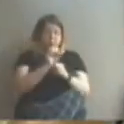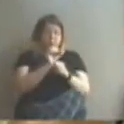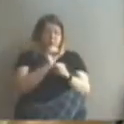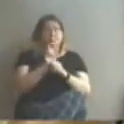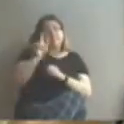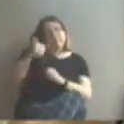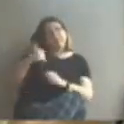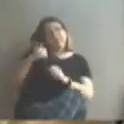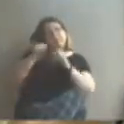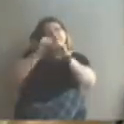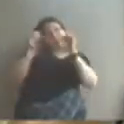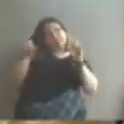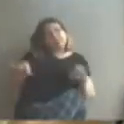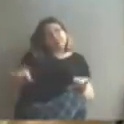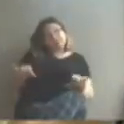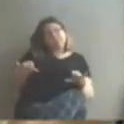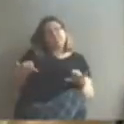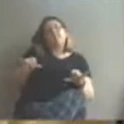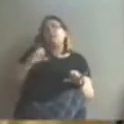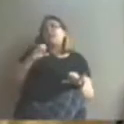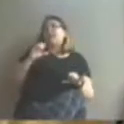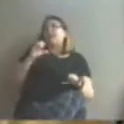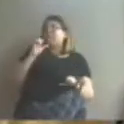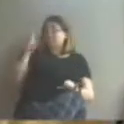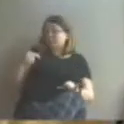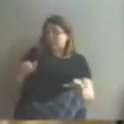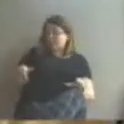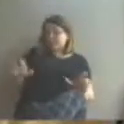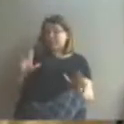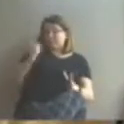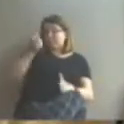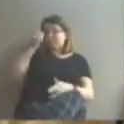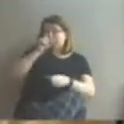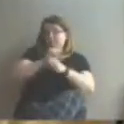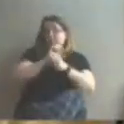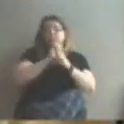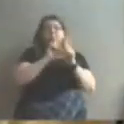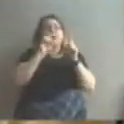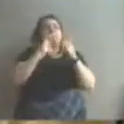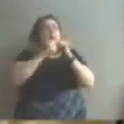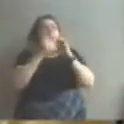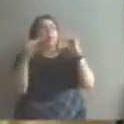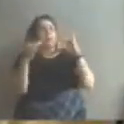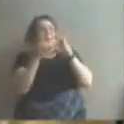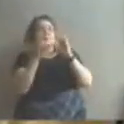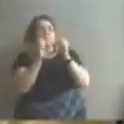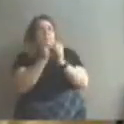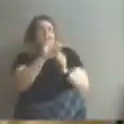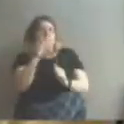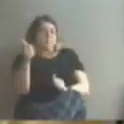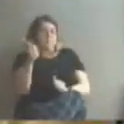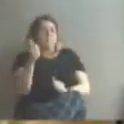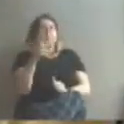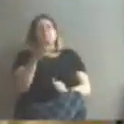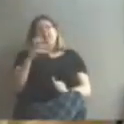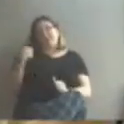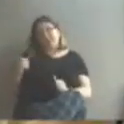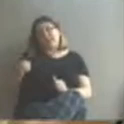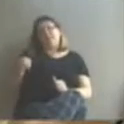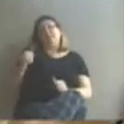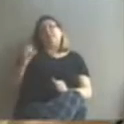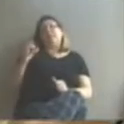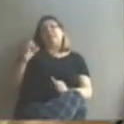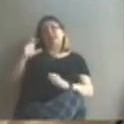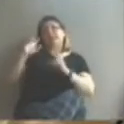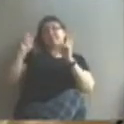a system that allows us to not only understand our work, but how it connects to each other. And to, if I can pull from the book, establish